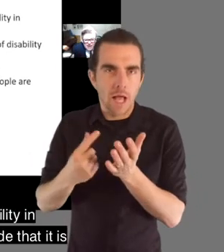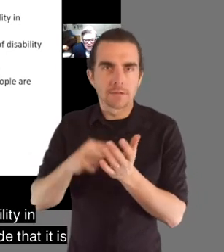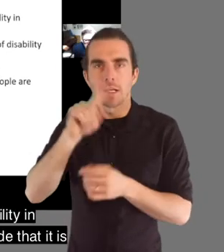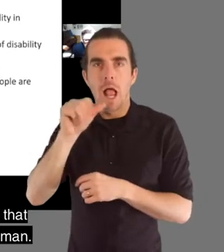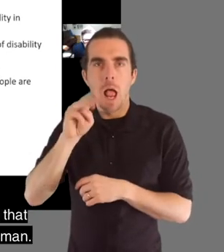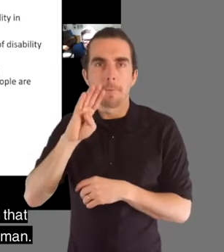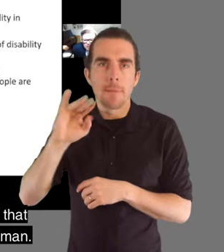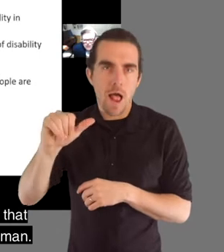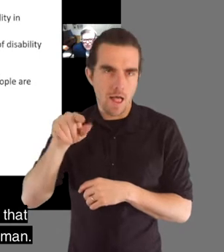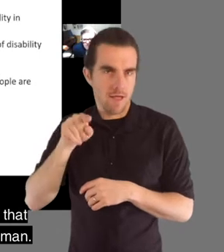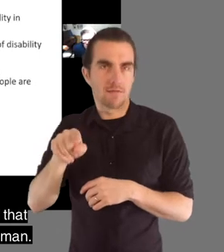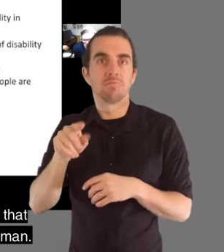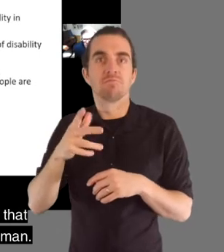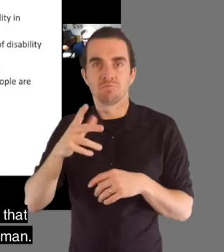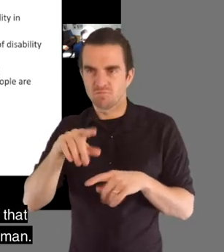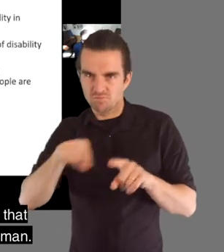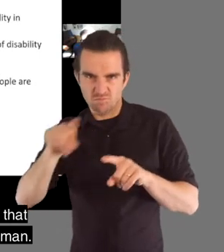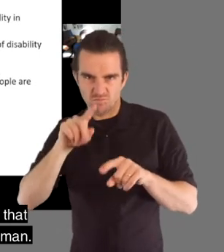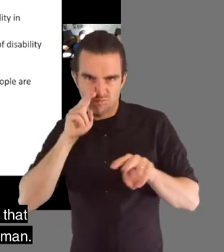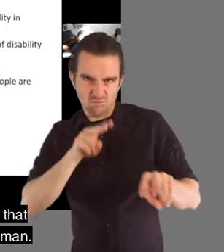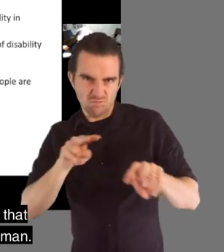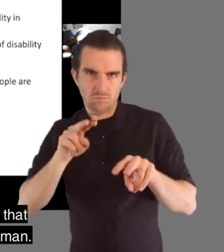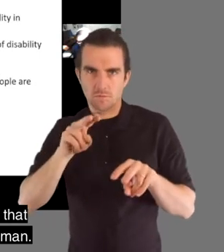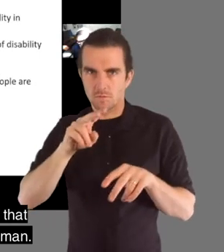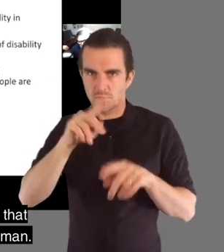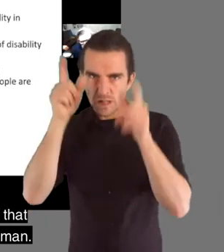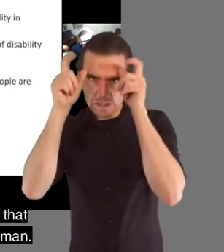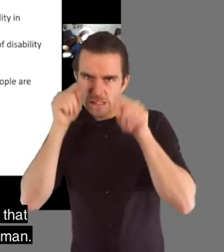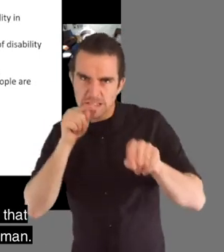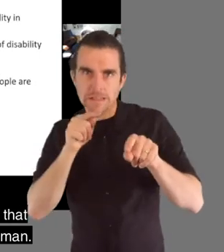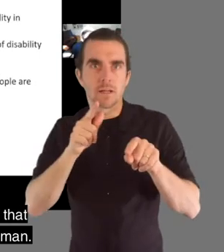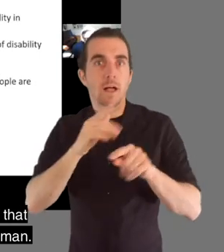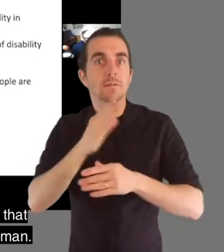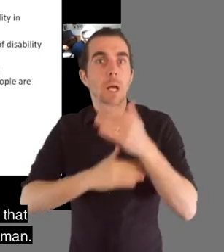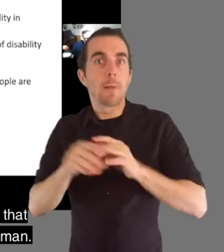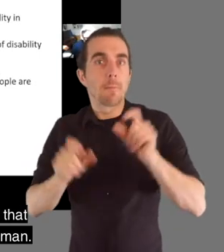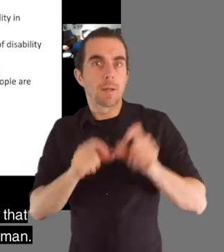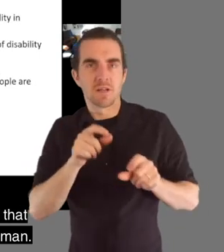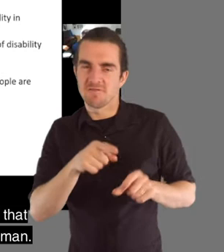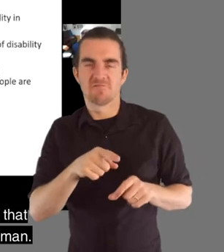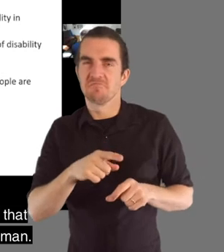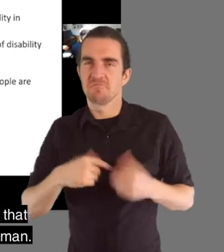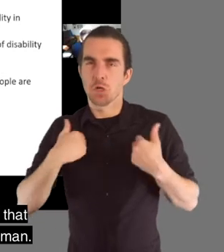Zambia include that it is due to demonic possession and that disabled people are not really human.